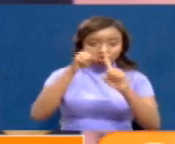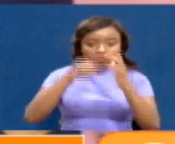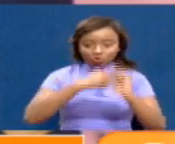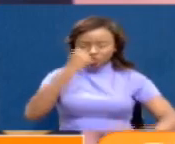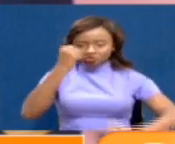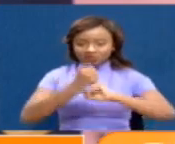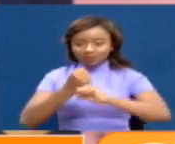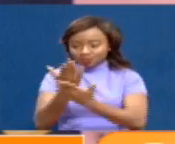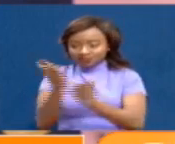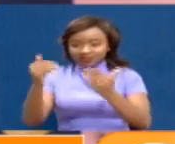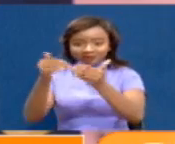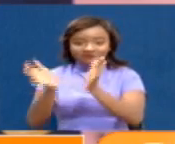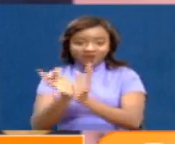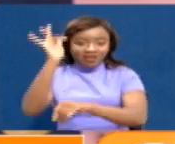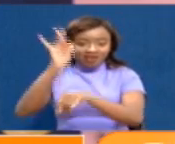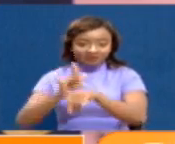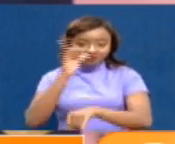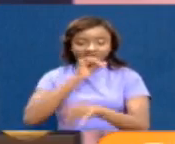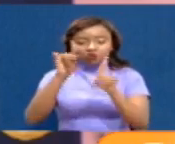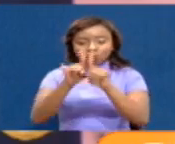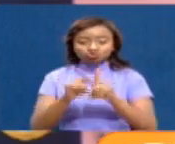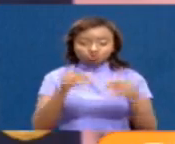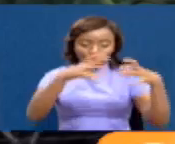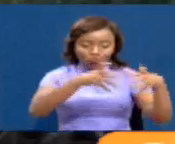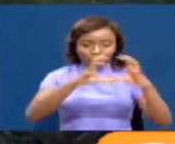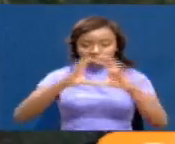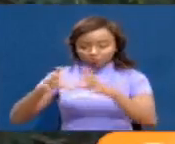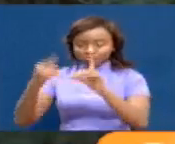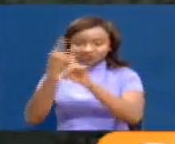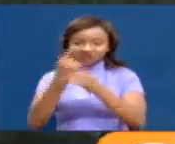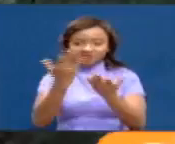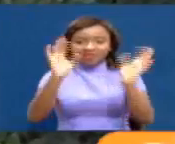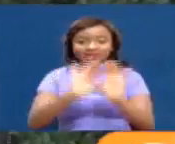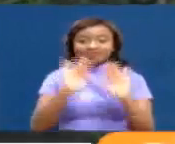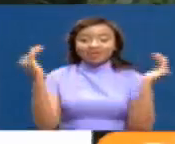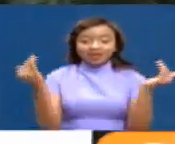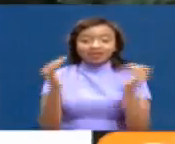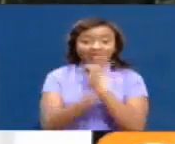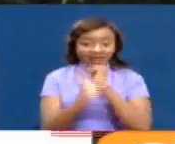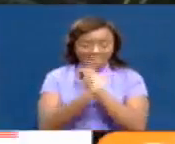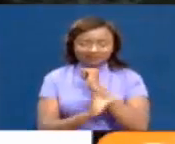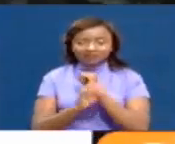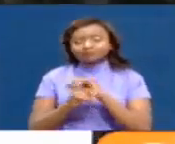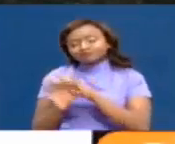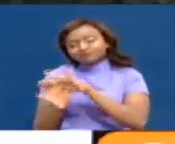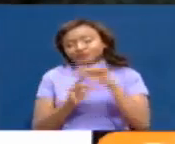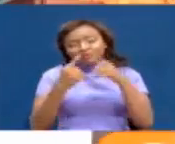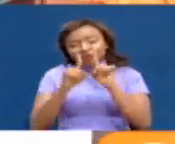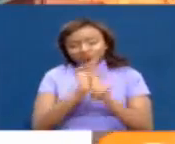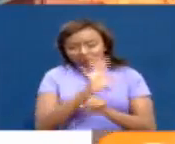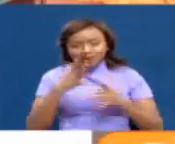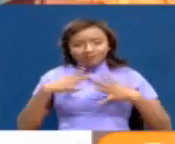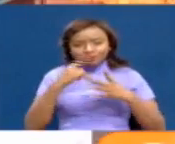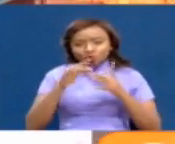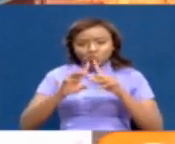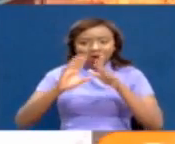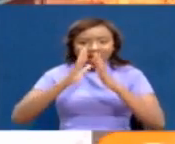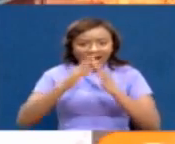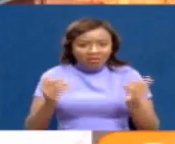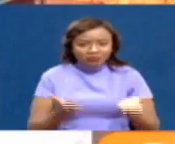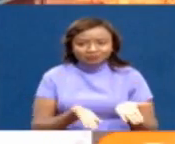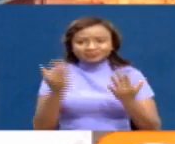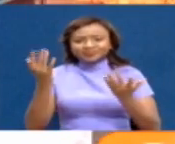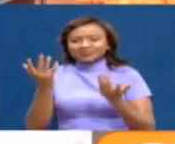affected families and communities across the country. Those displaced are either integrated in communities or